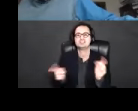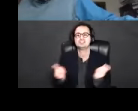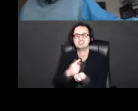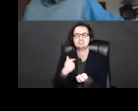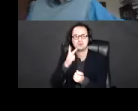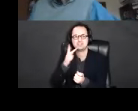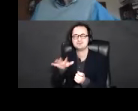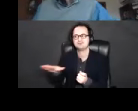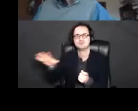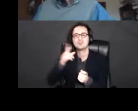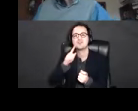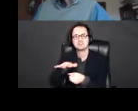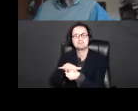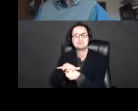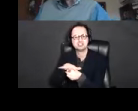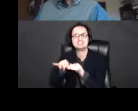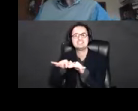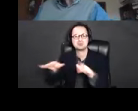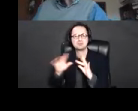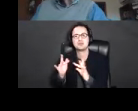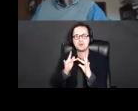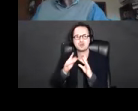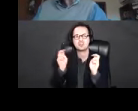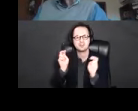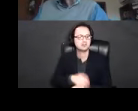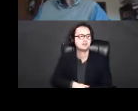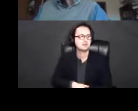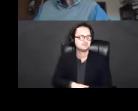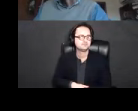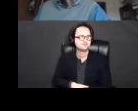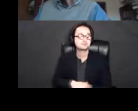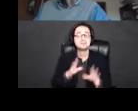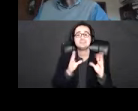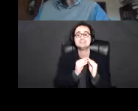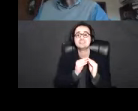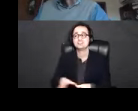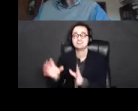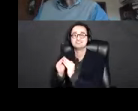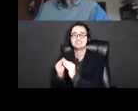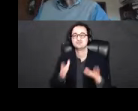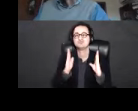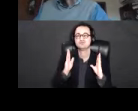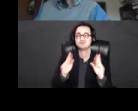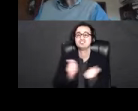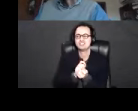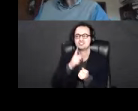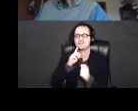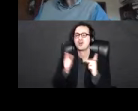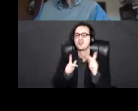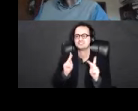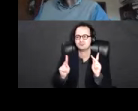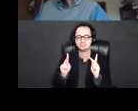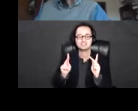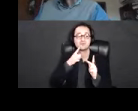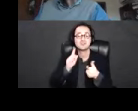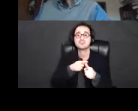distributed network. And what I'm plotting here is the session to session change for all the subjects in the first principal component